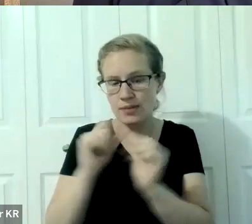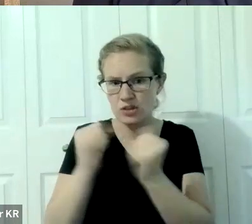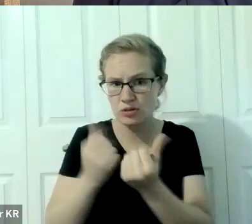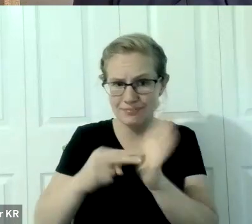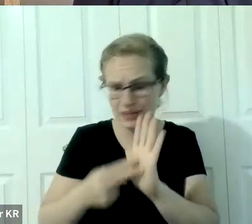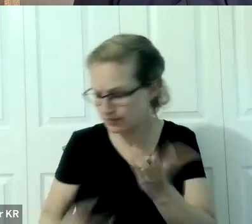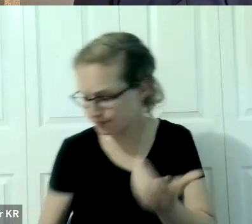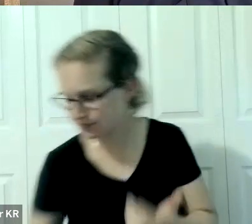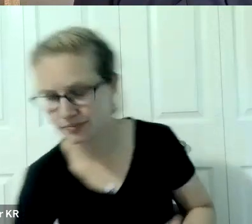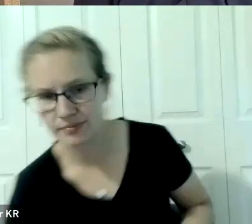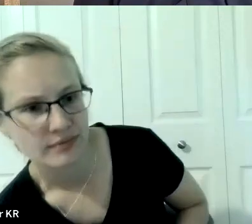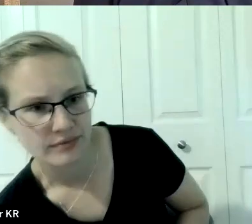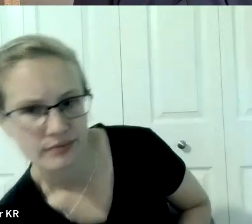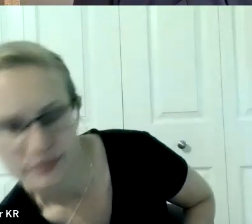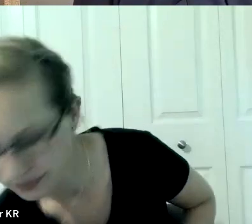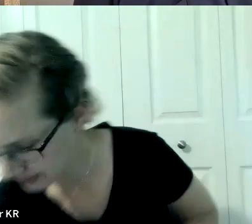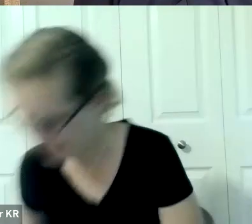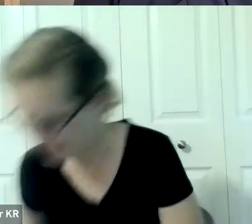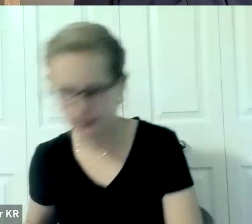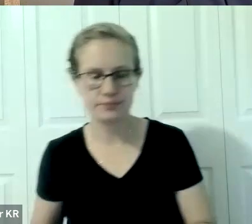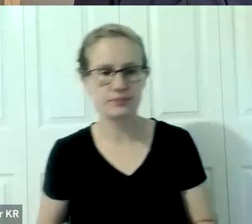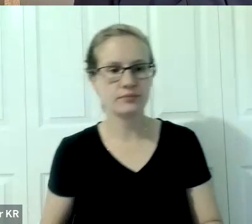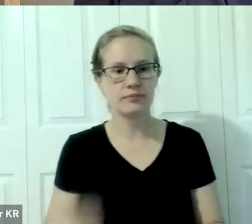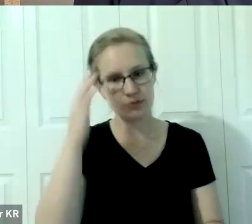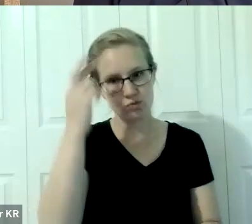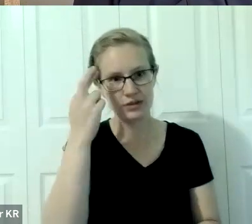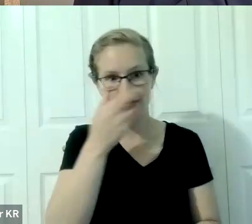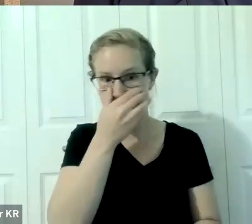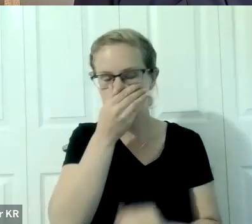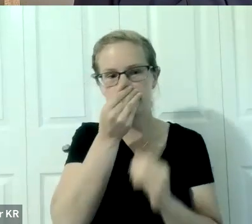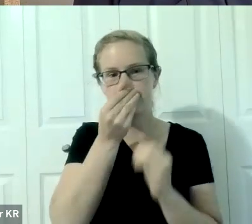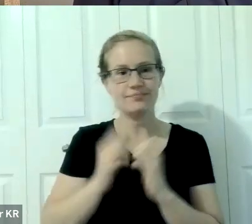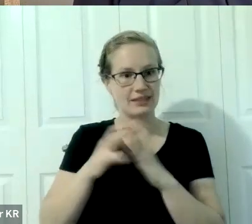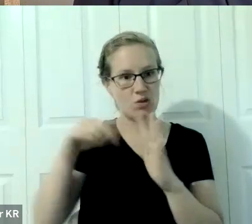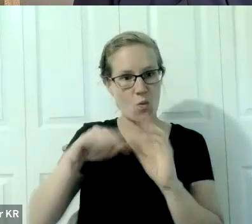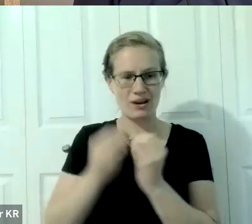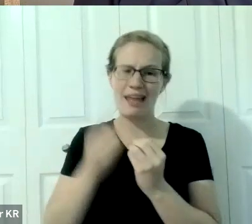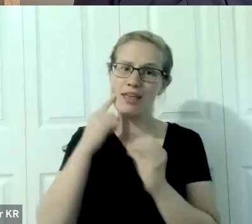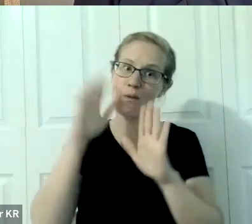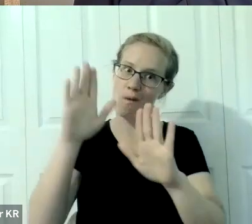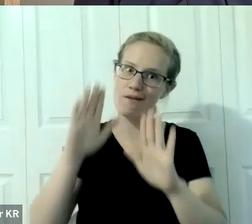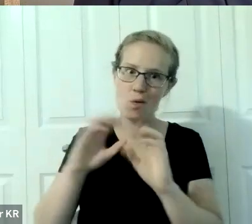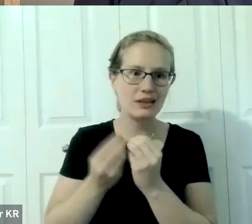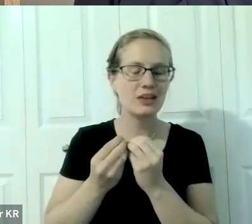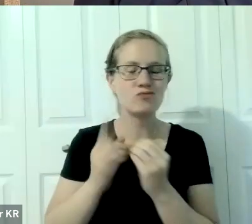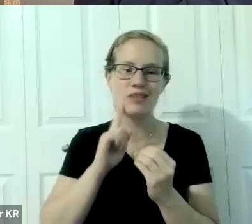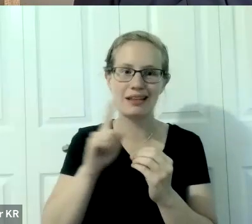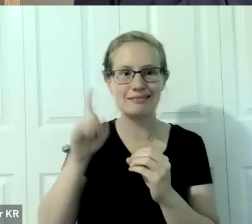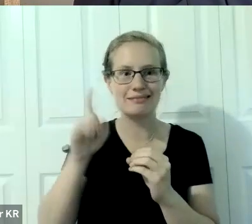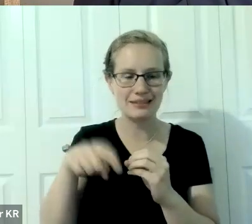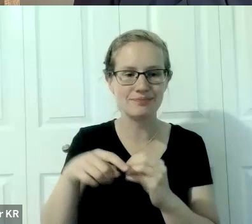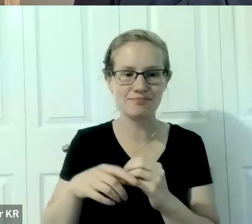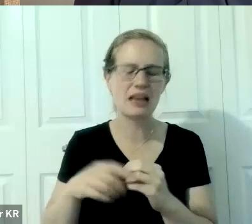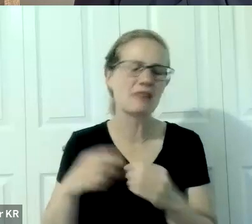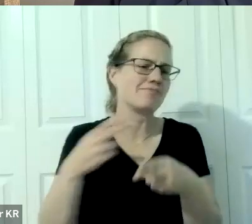and what their mission is, why they've formed this organization. I think it's a wonderful organization and it's really needed, because I'll